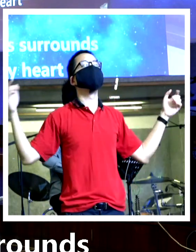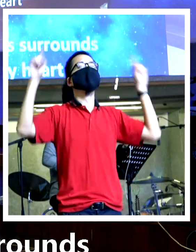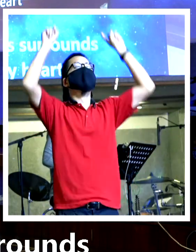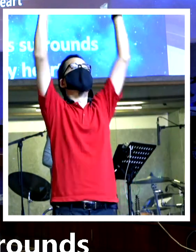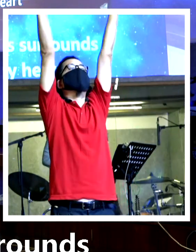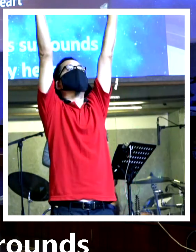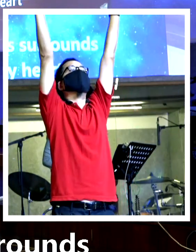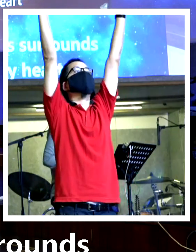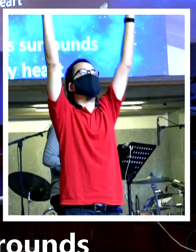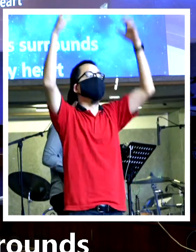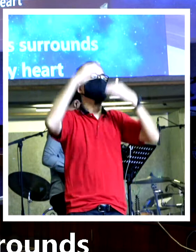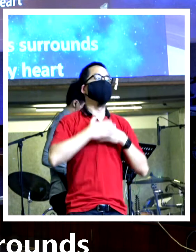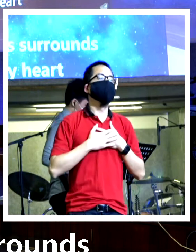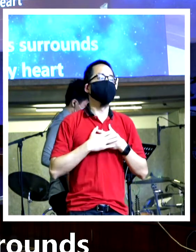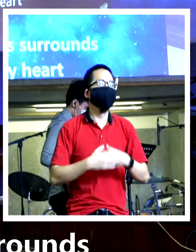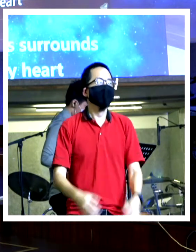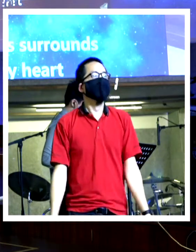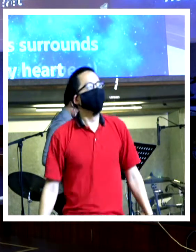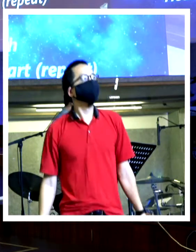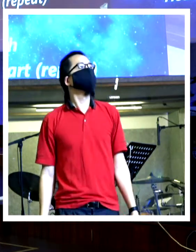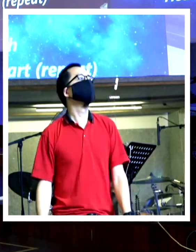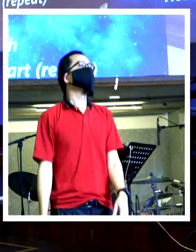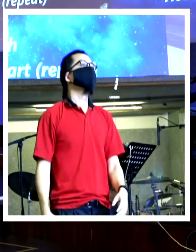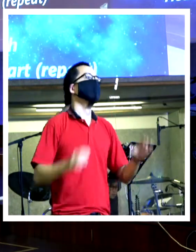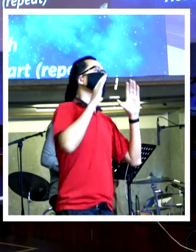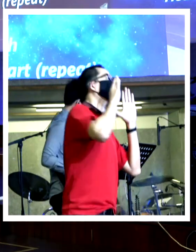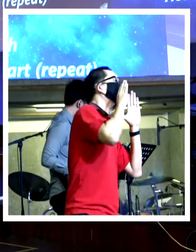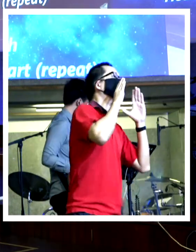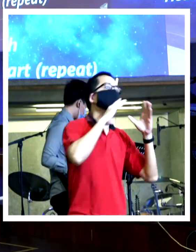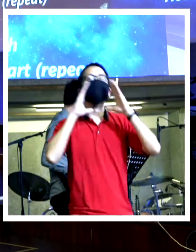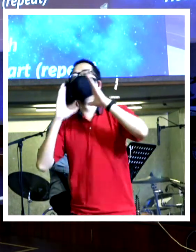around. Heaven is in my heart. And we declare,